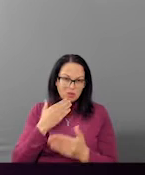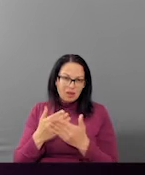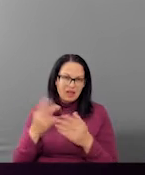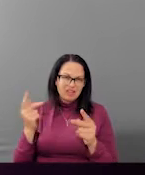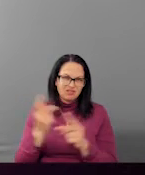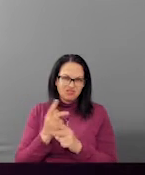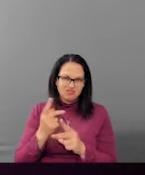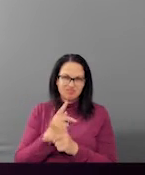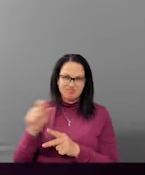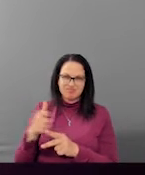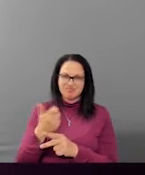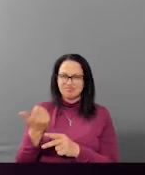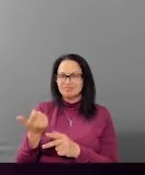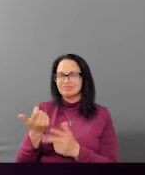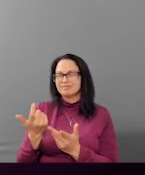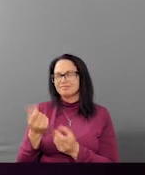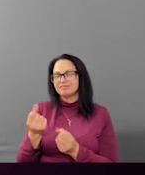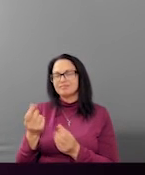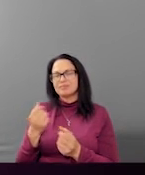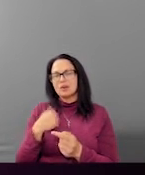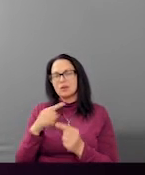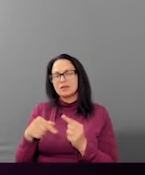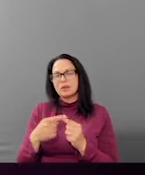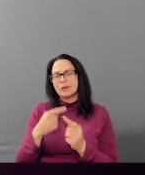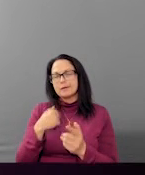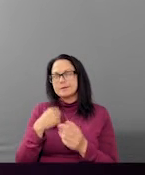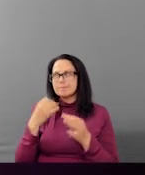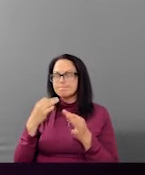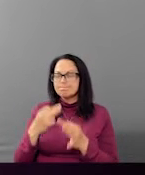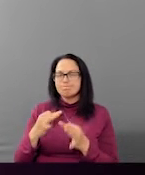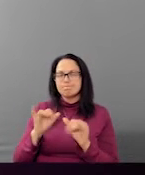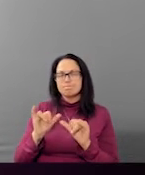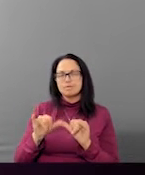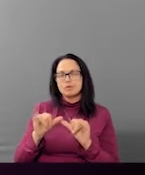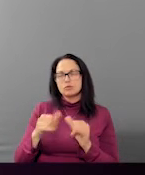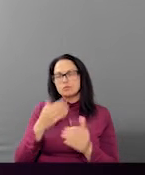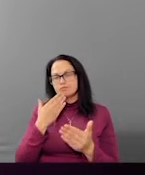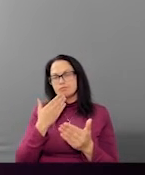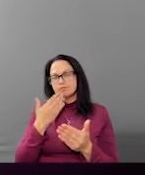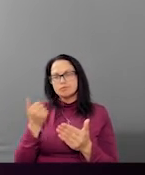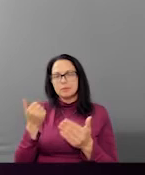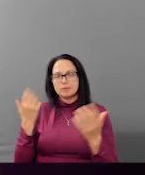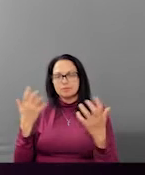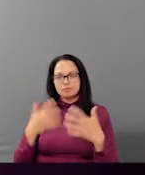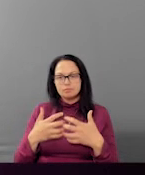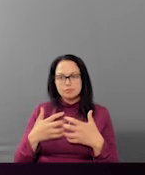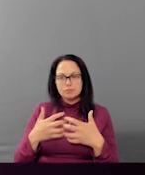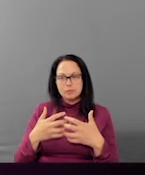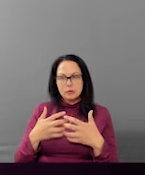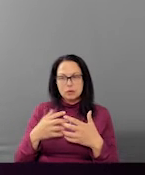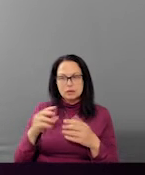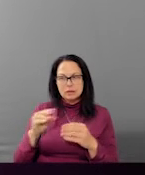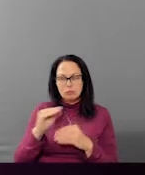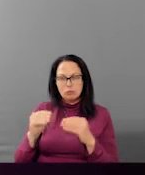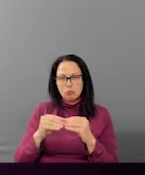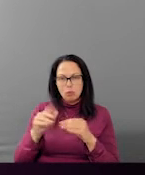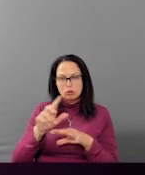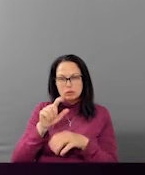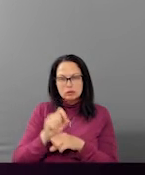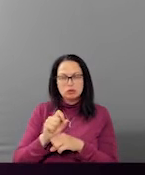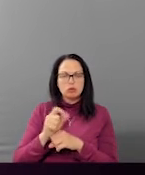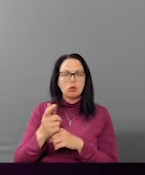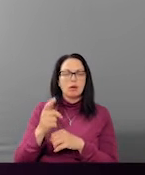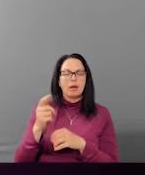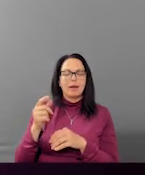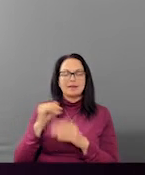figure something else out. And that's when I went into engineering. And after I went kind of the more traditional path, I studied computer science